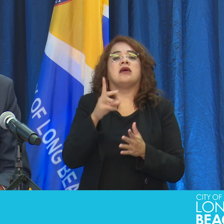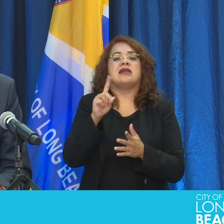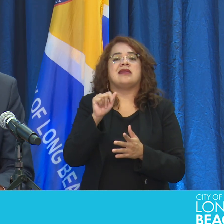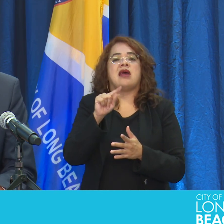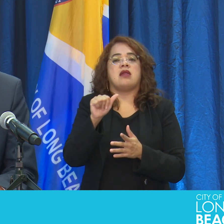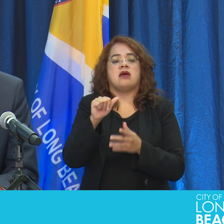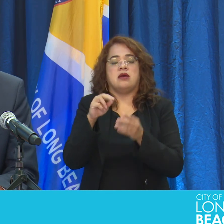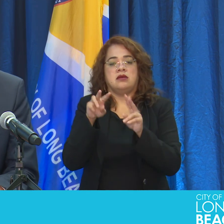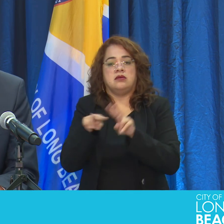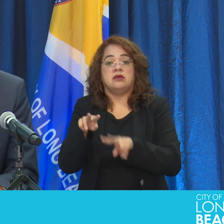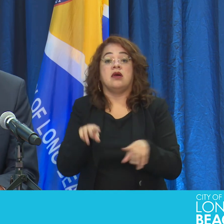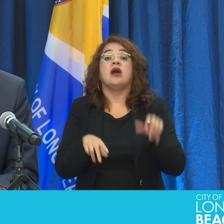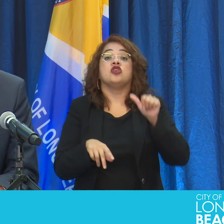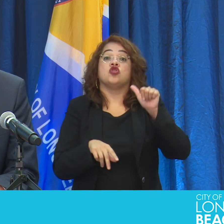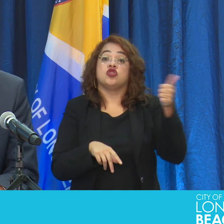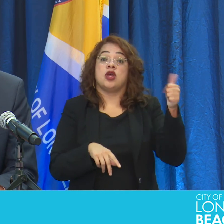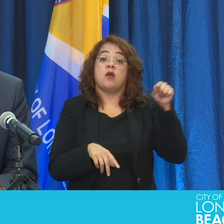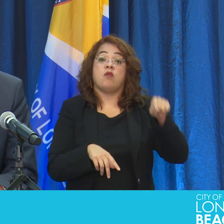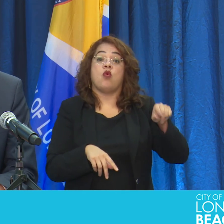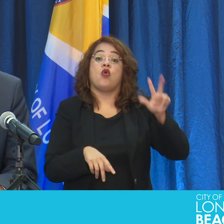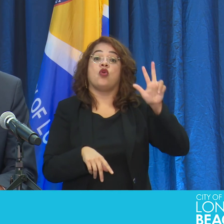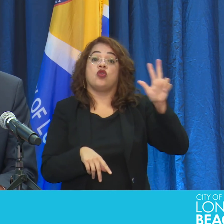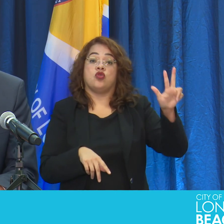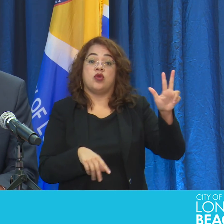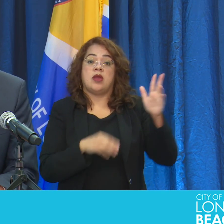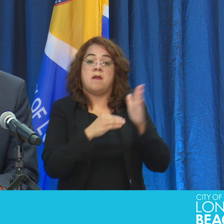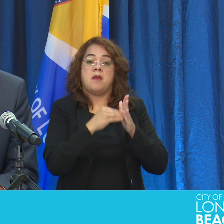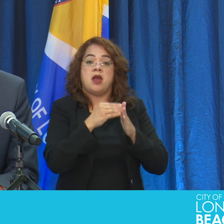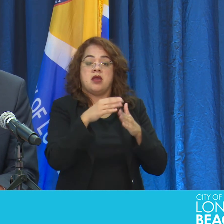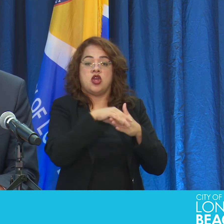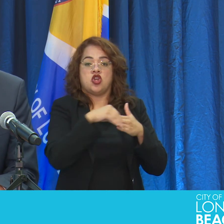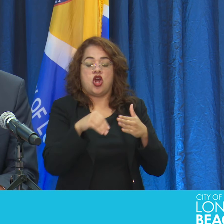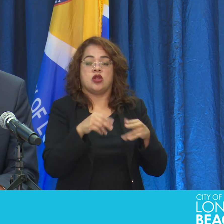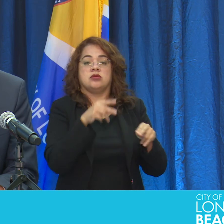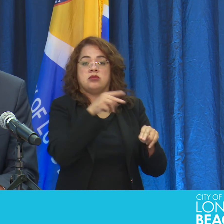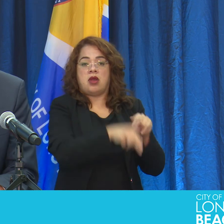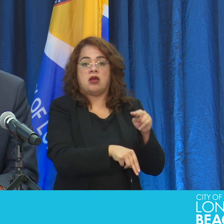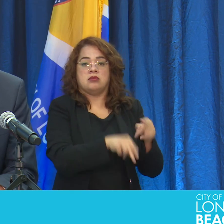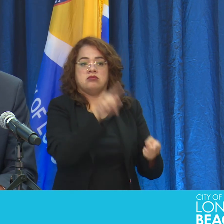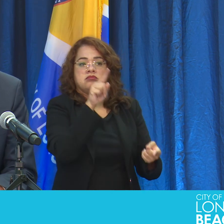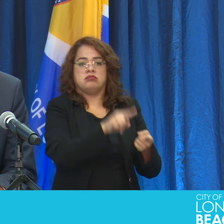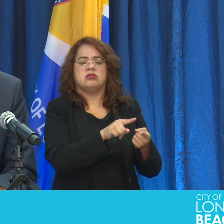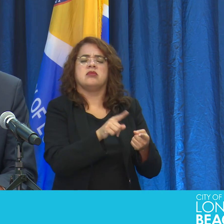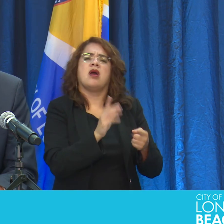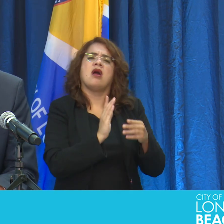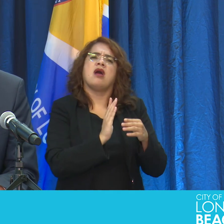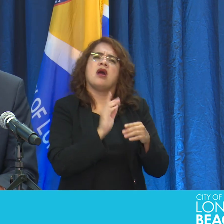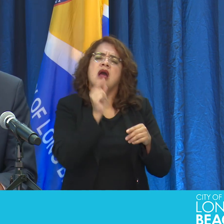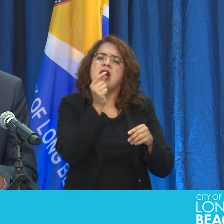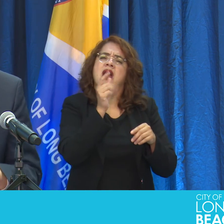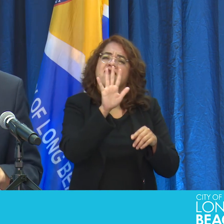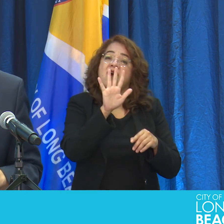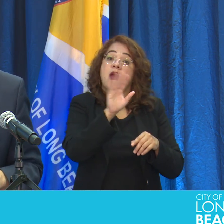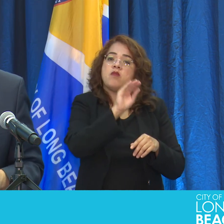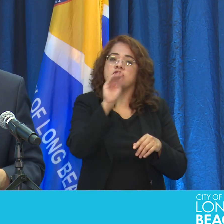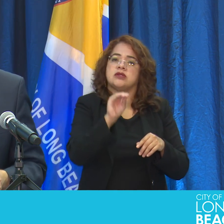million, and it is roughly around a little bit more than 5% of their